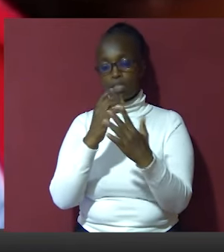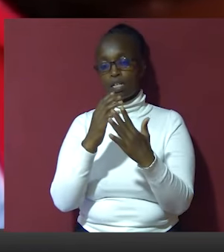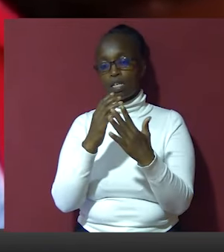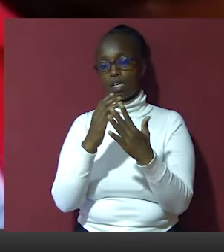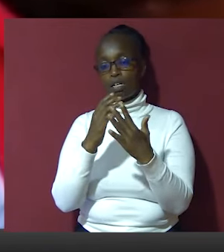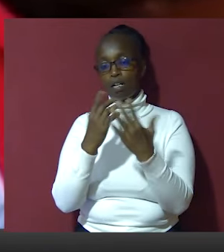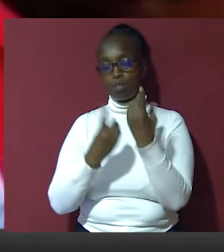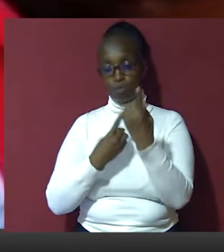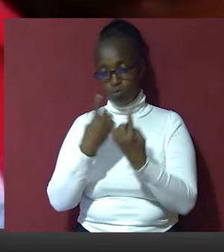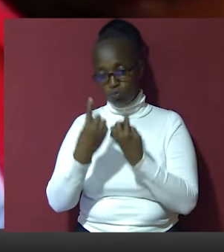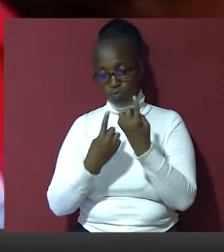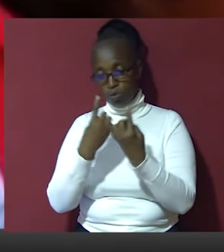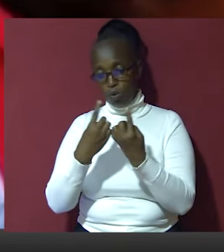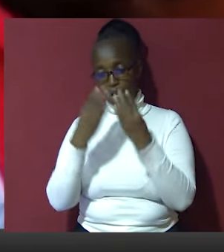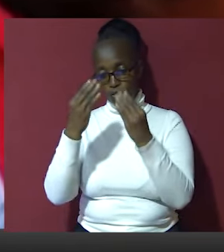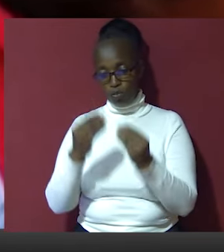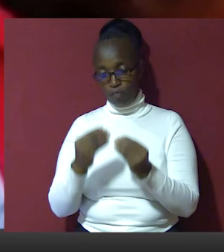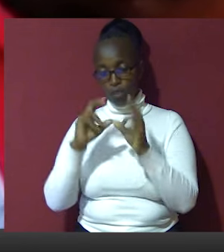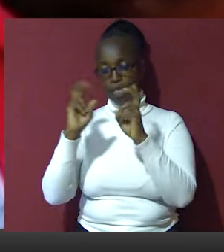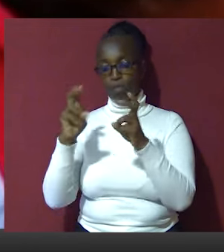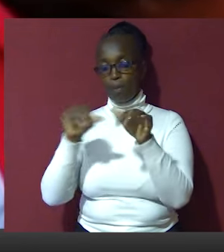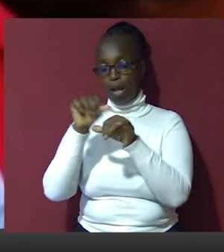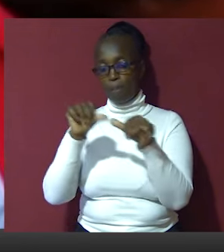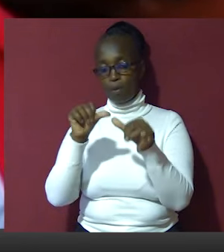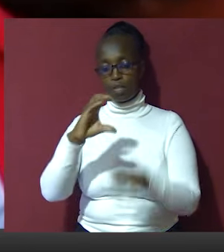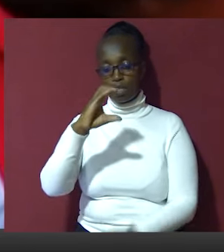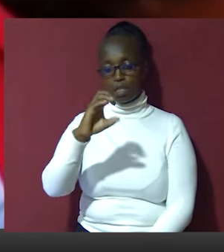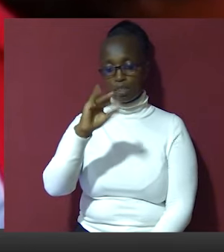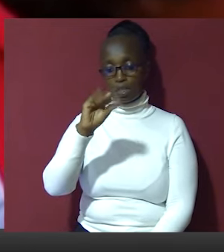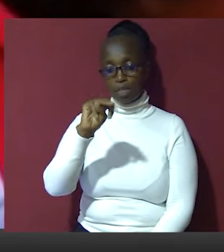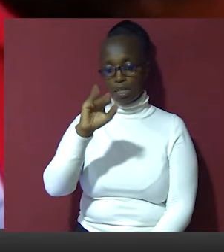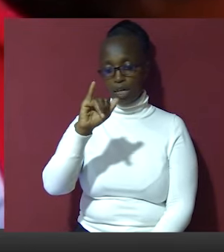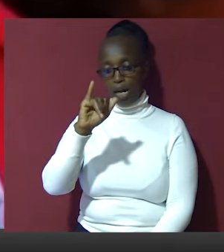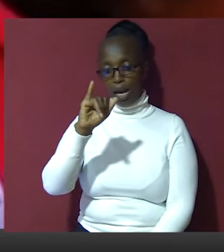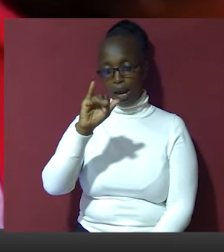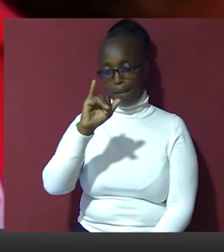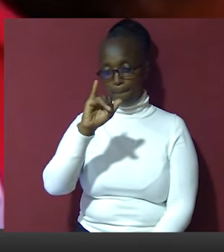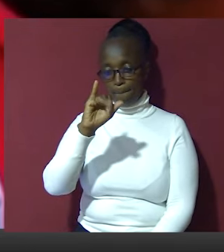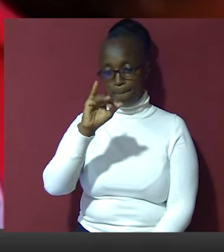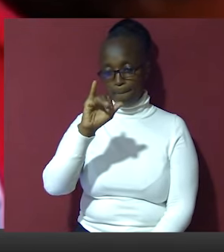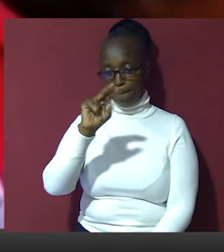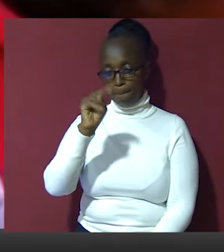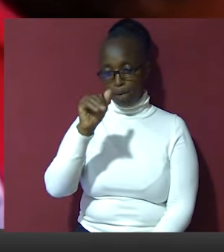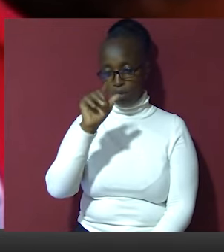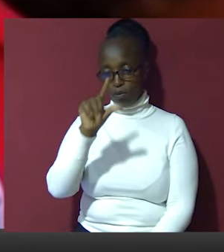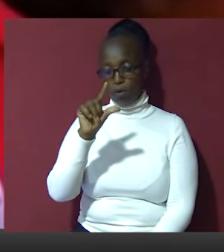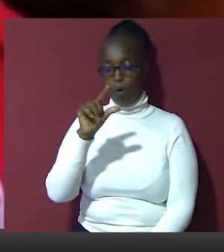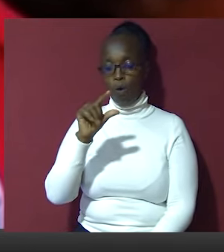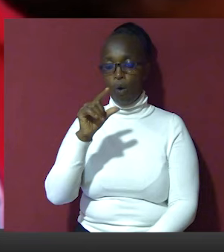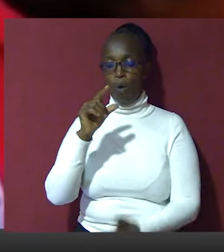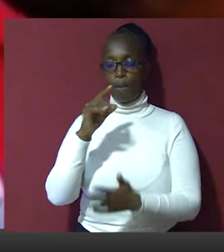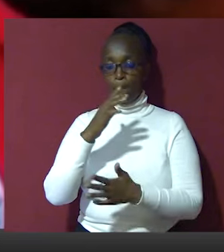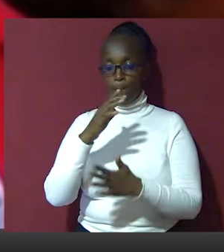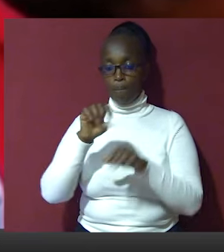measures to counter the infiltration of criminal elements and facilitate the exercise of the right to peaceful protest by all